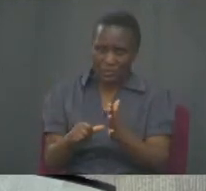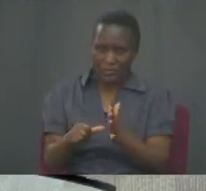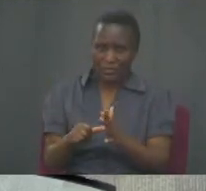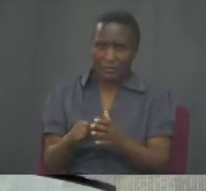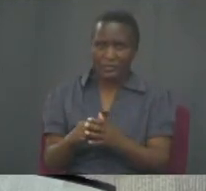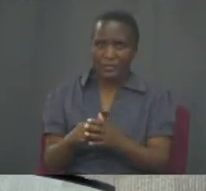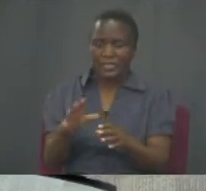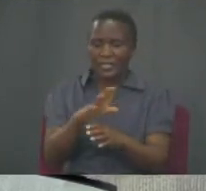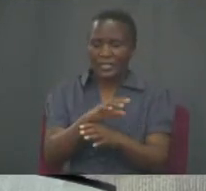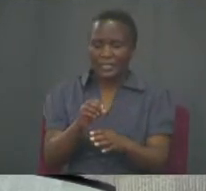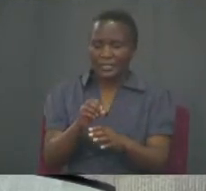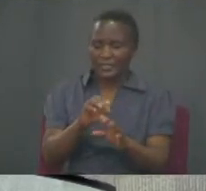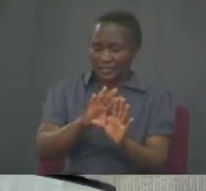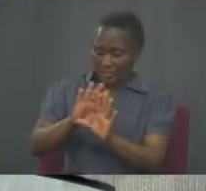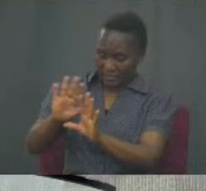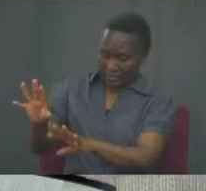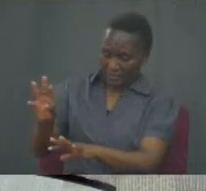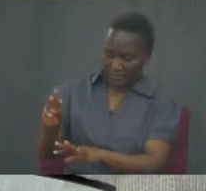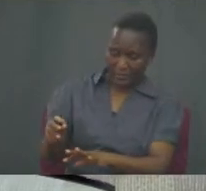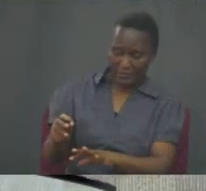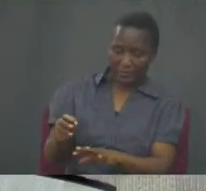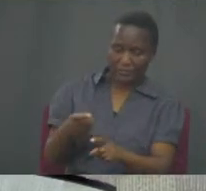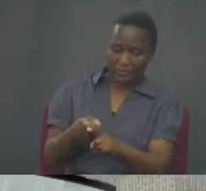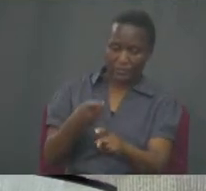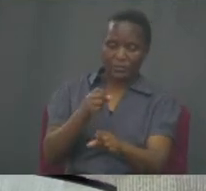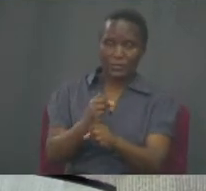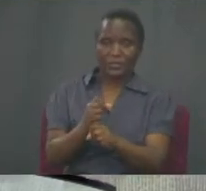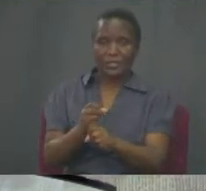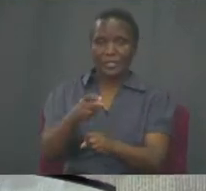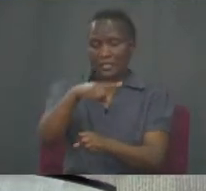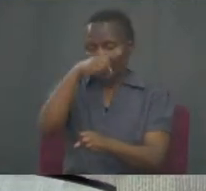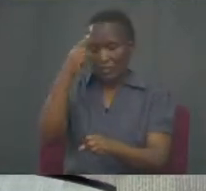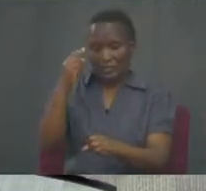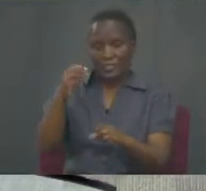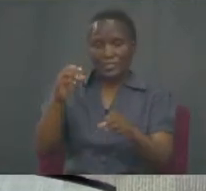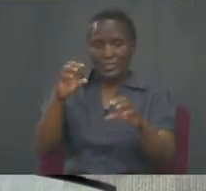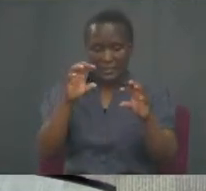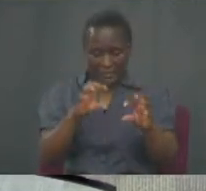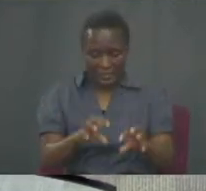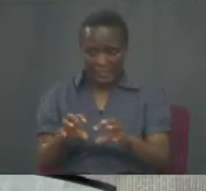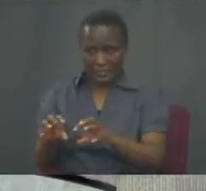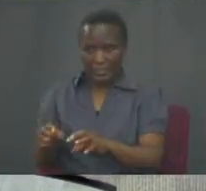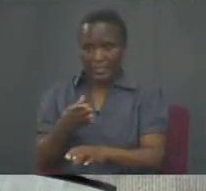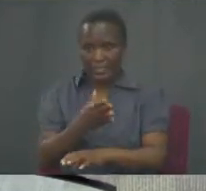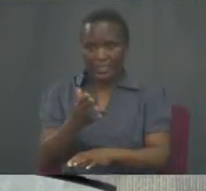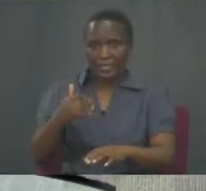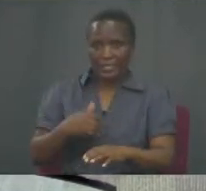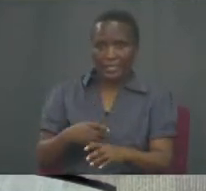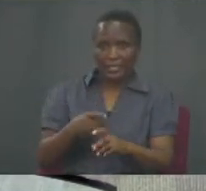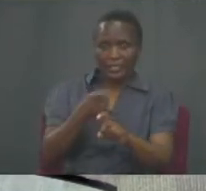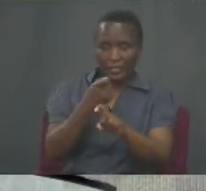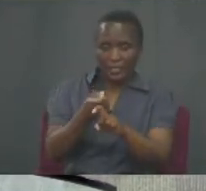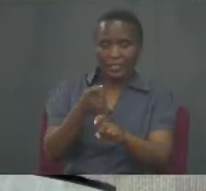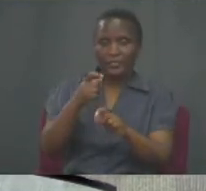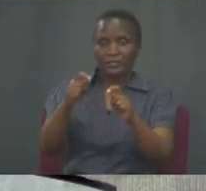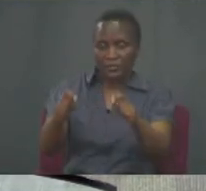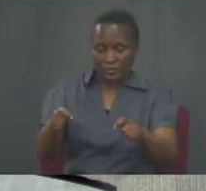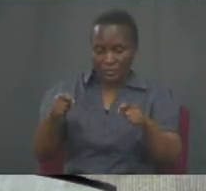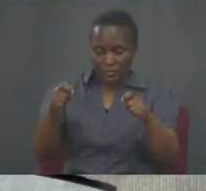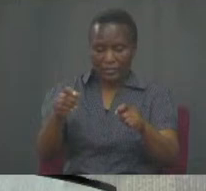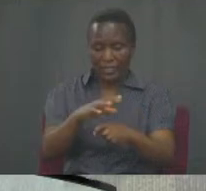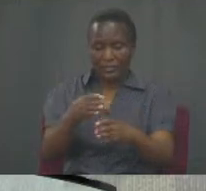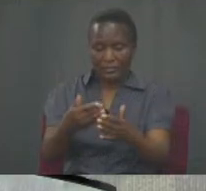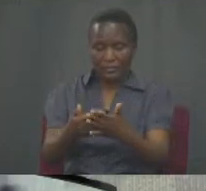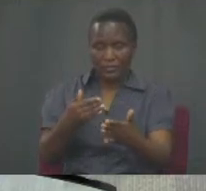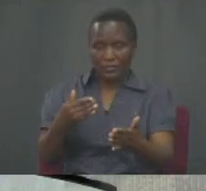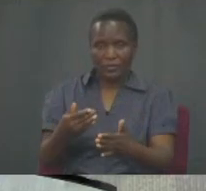duty because the challenge was with iron chariots. And before you blame him for anything, let me tell you how